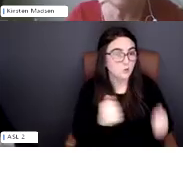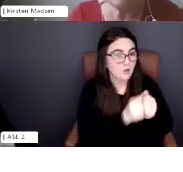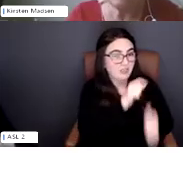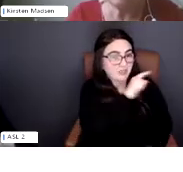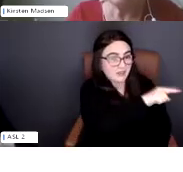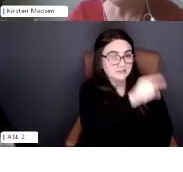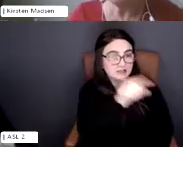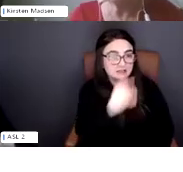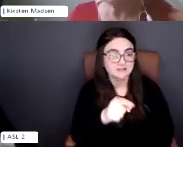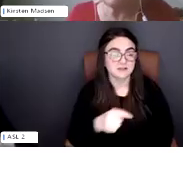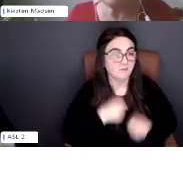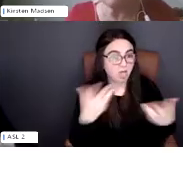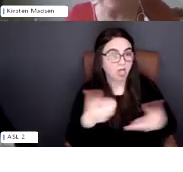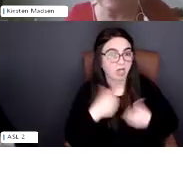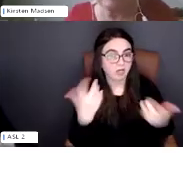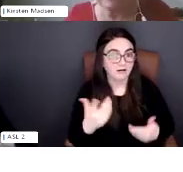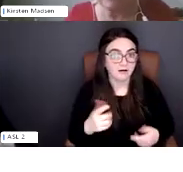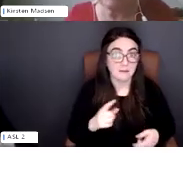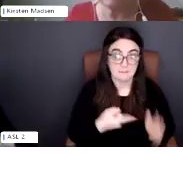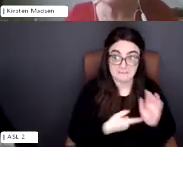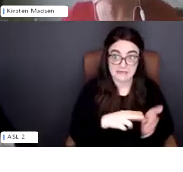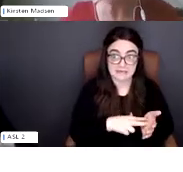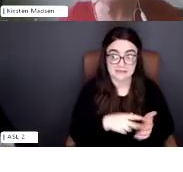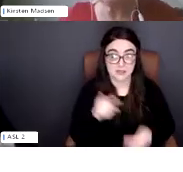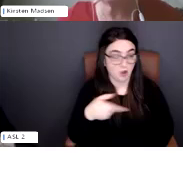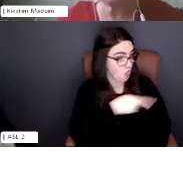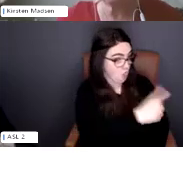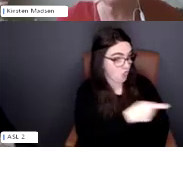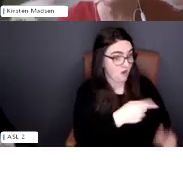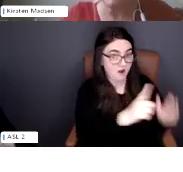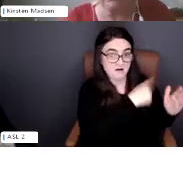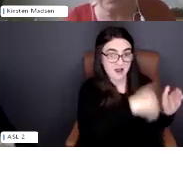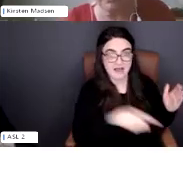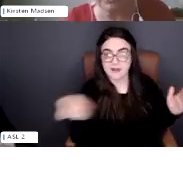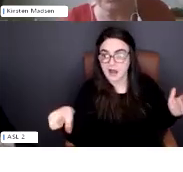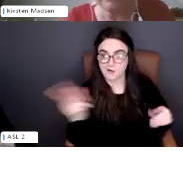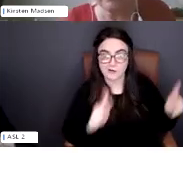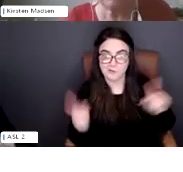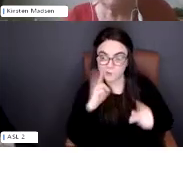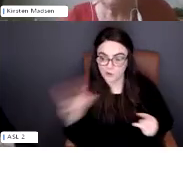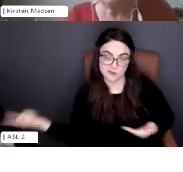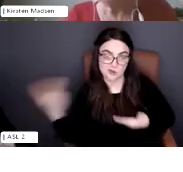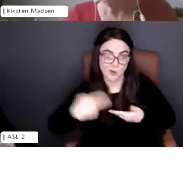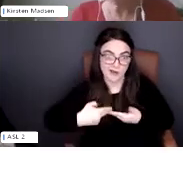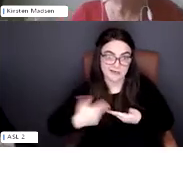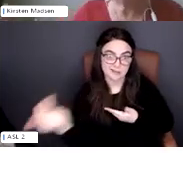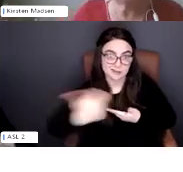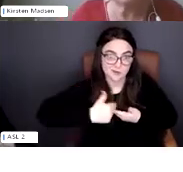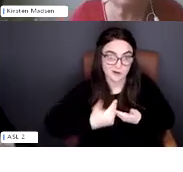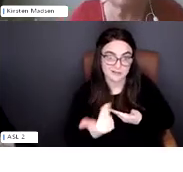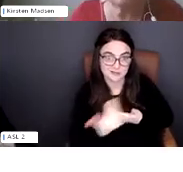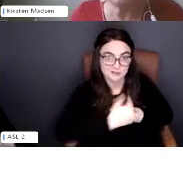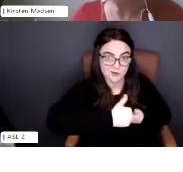fact, she was speaking badly about others and others were joining in with her. Now that leads